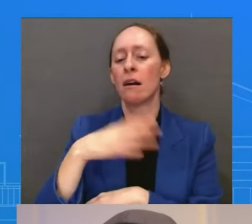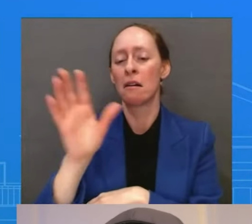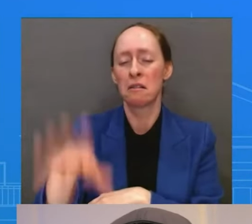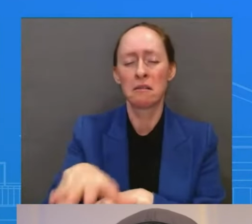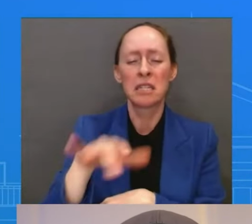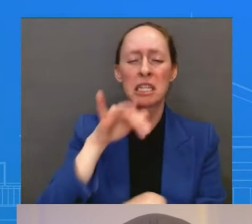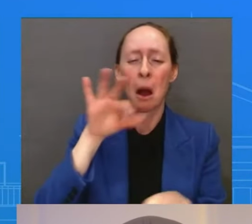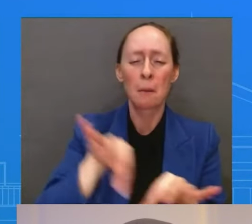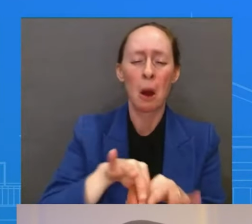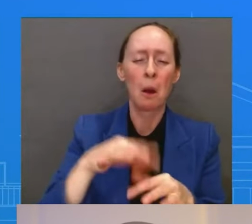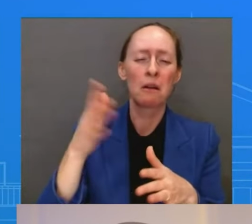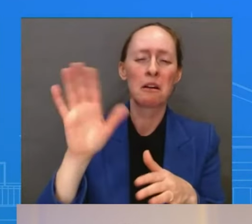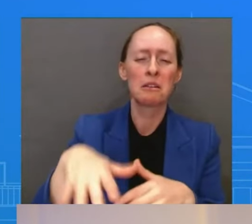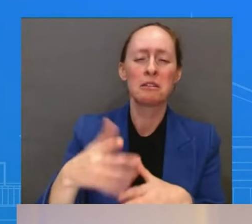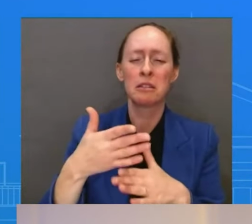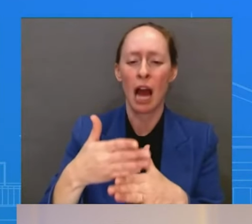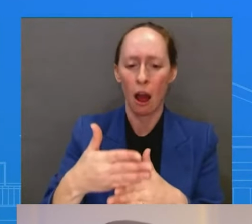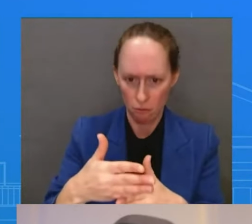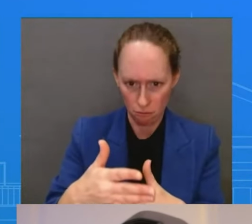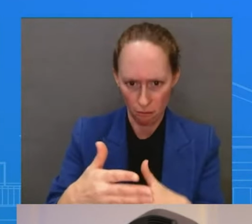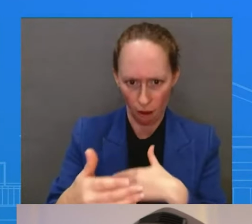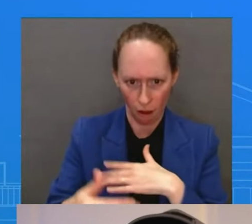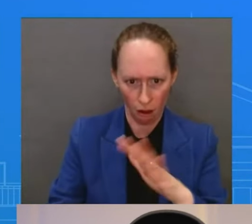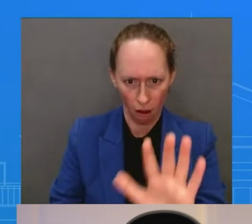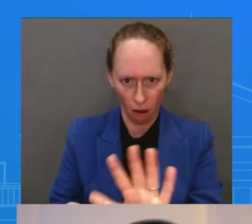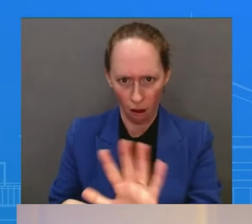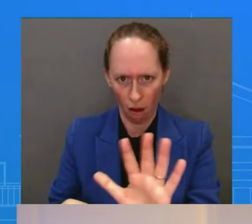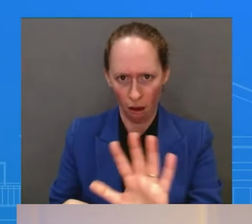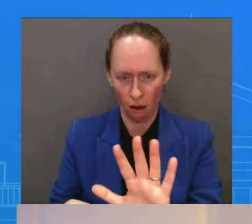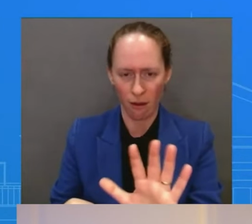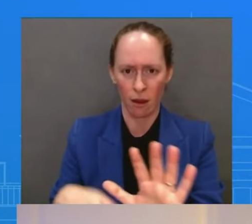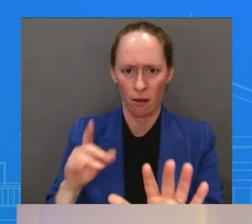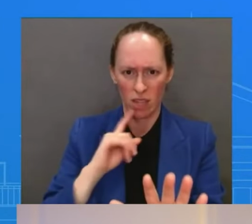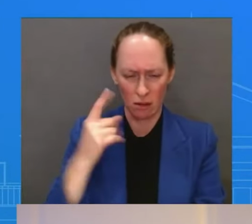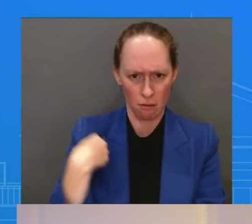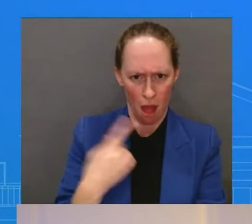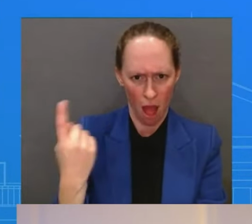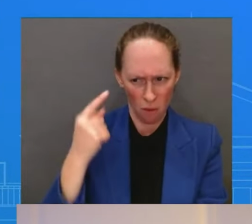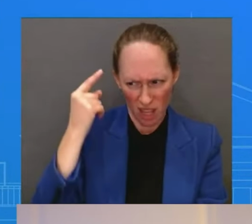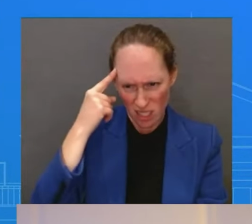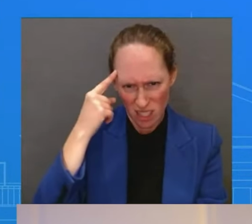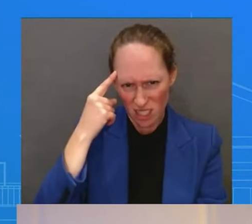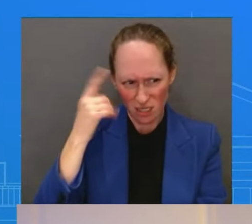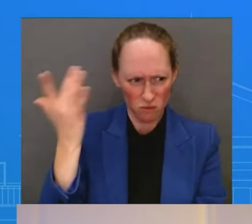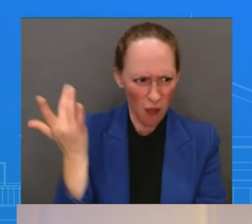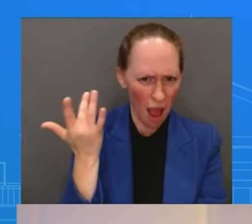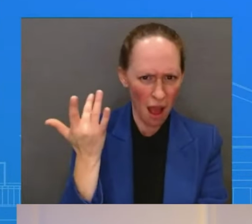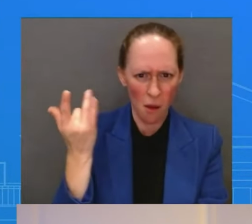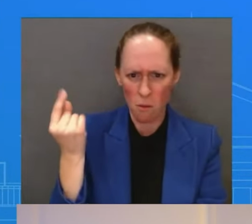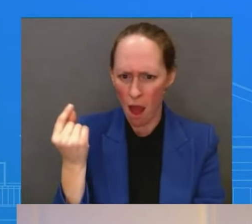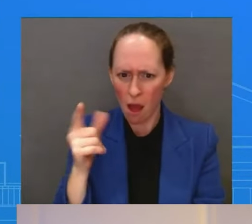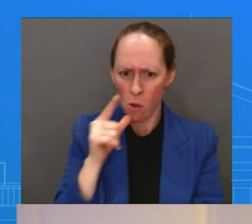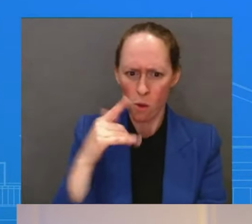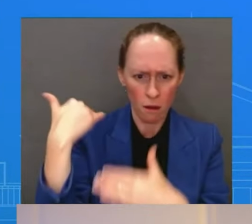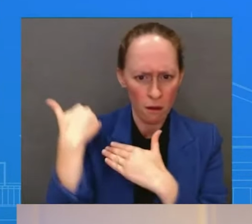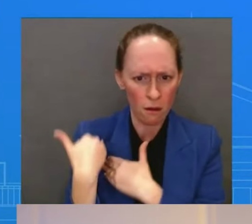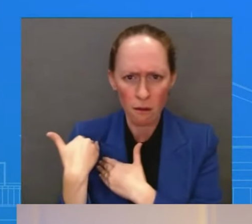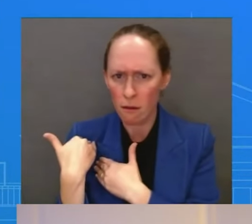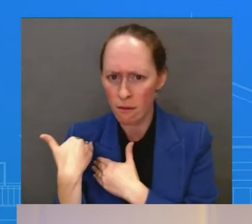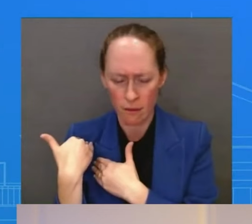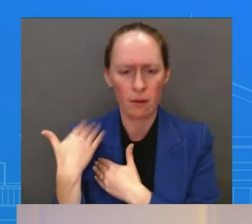we're going to do that. But we've got to stay focused on the task at hand right now. And as for your second question, absolutely. We are constantly in touch